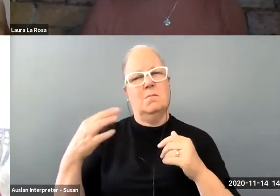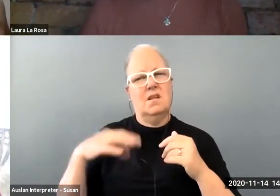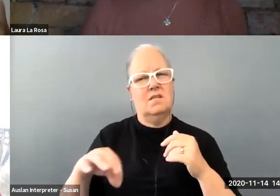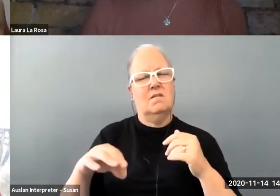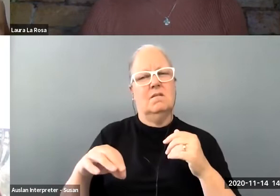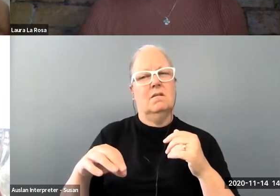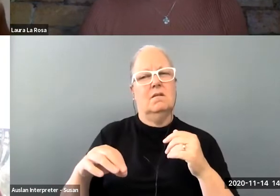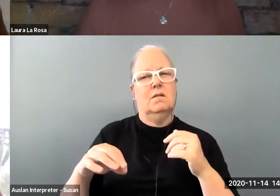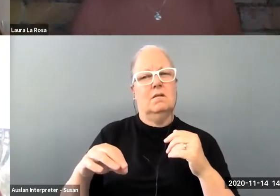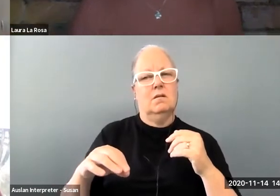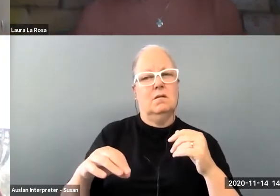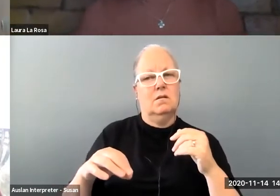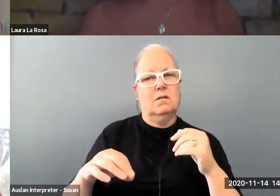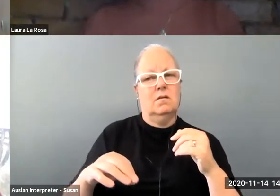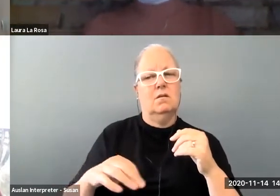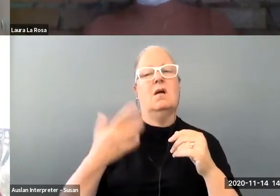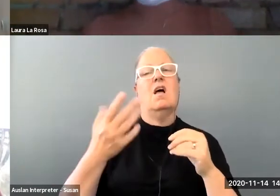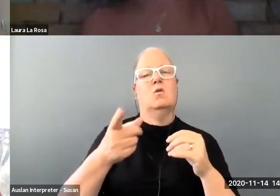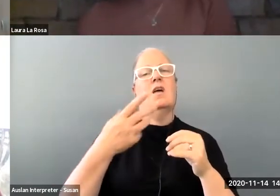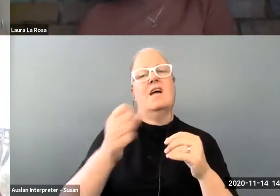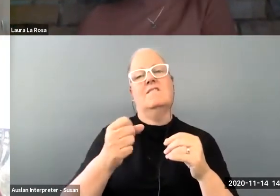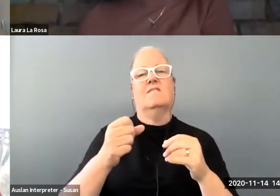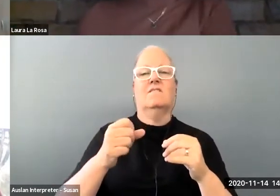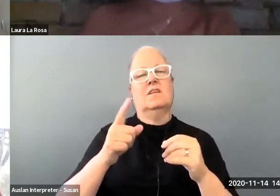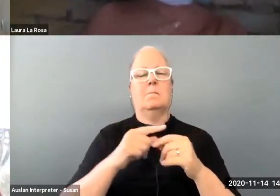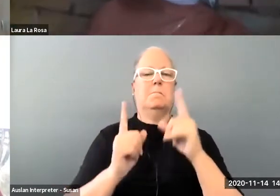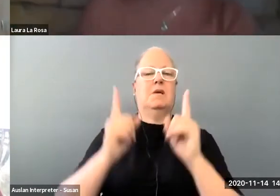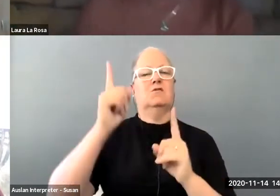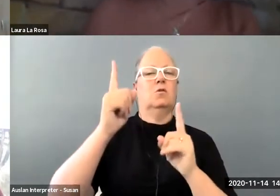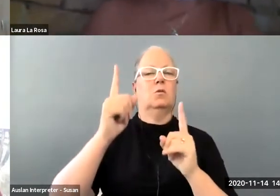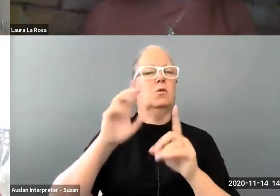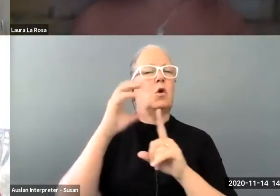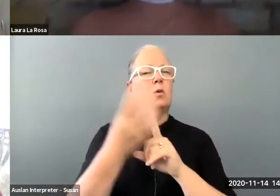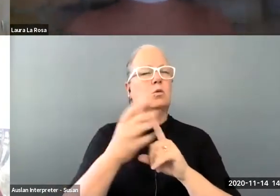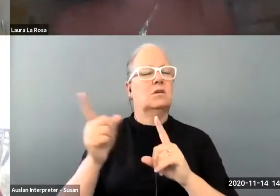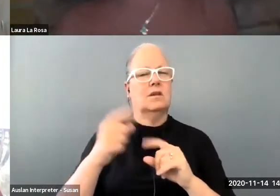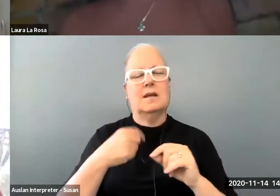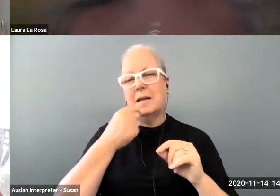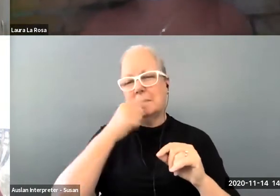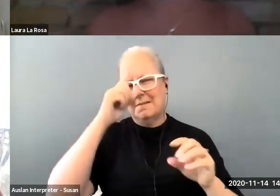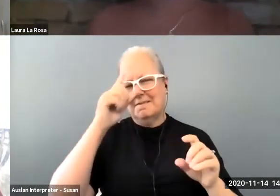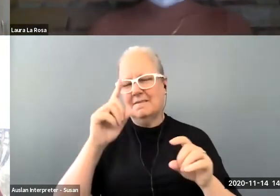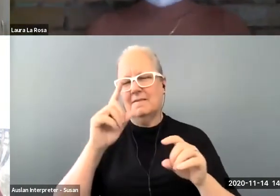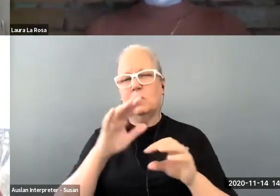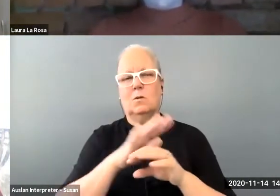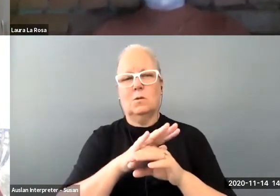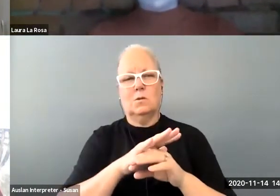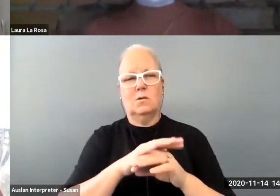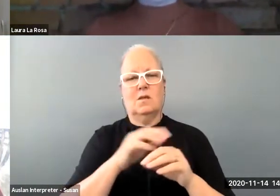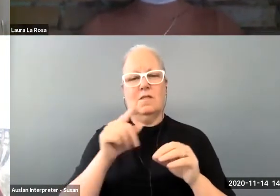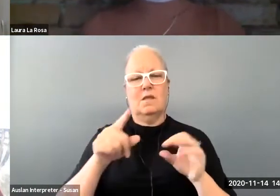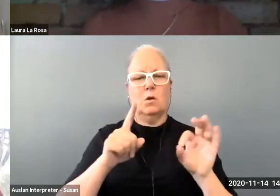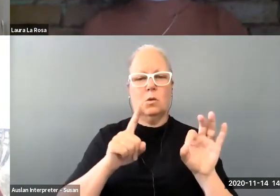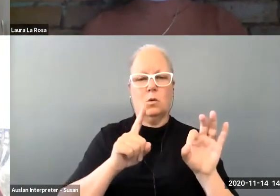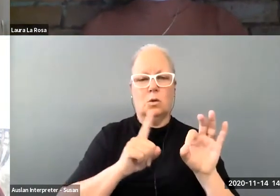of wisdom of matriarchal cultures. Look, I'm a little bit confused by the entirety of that